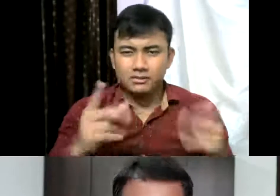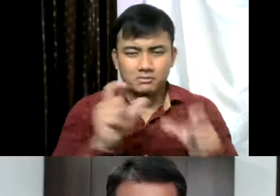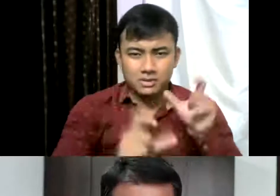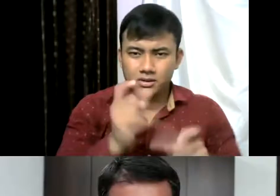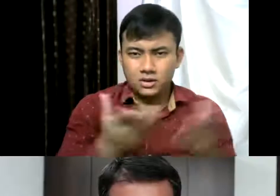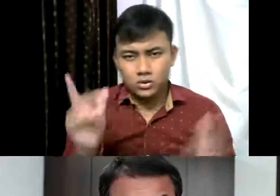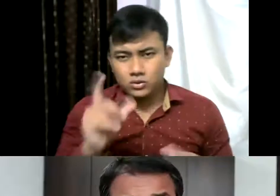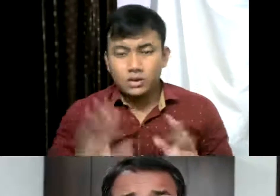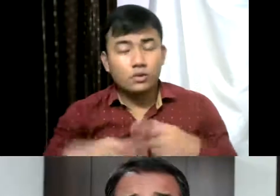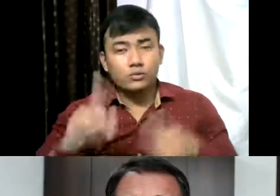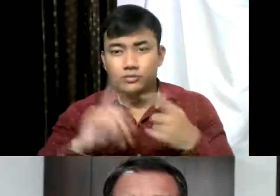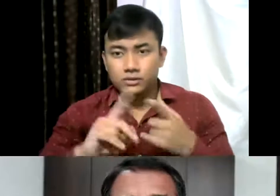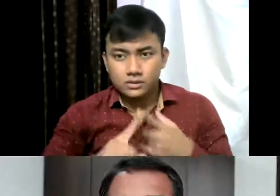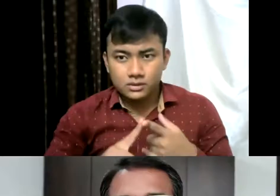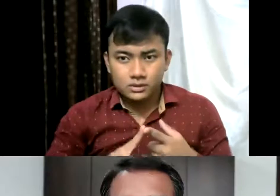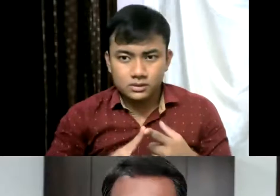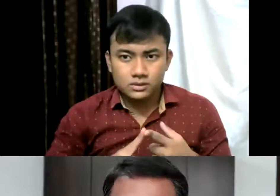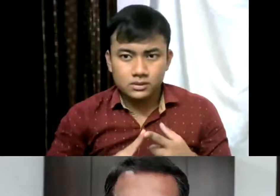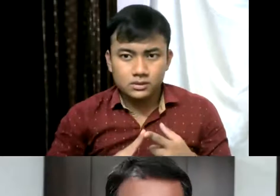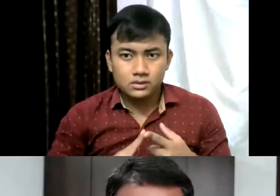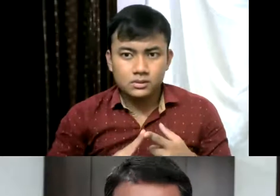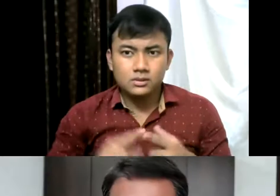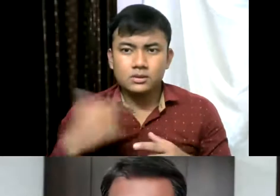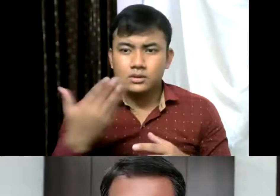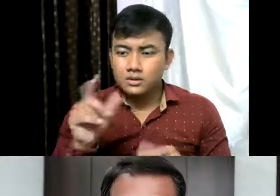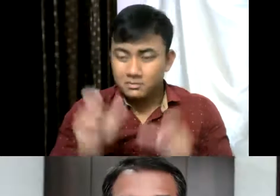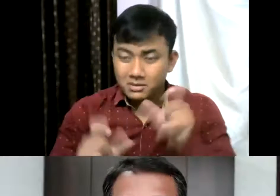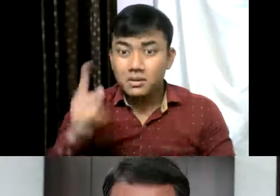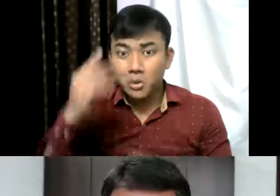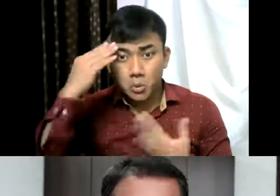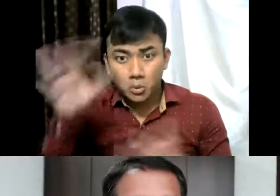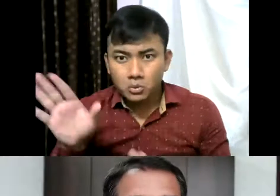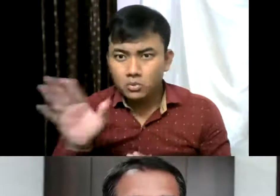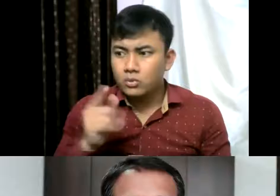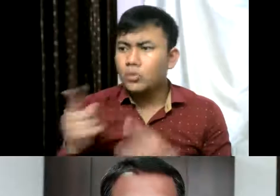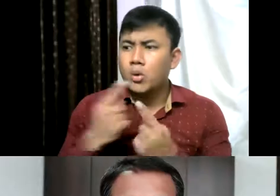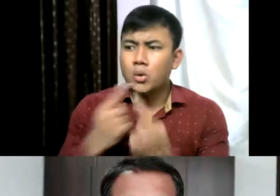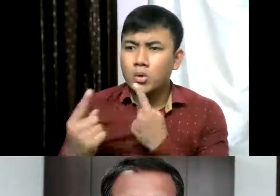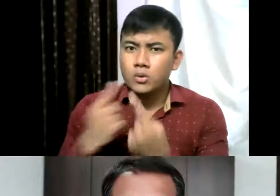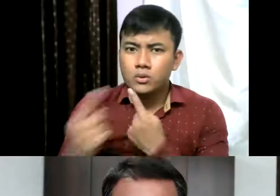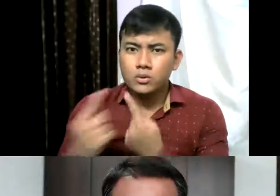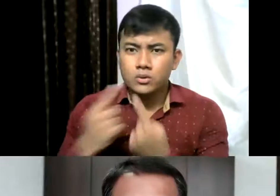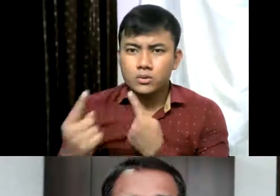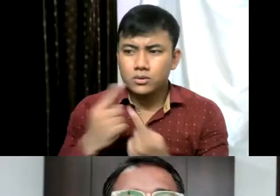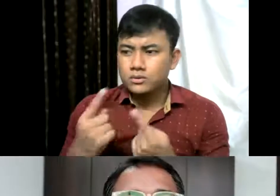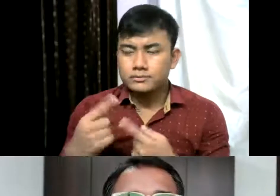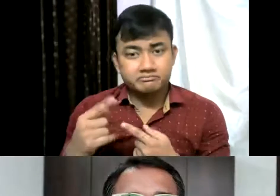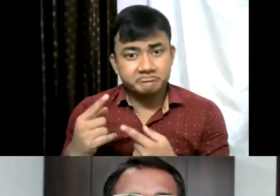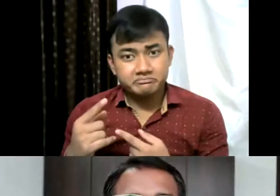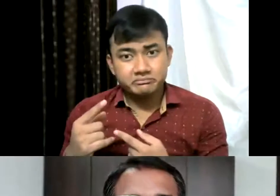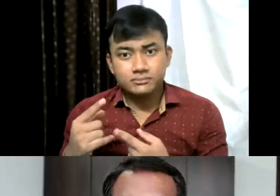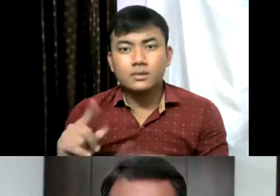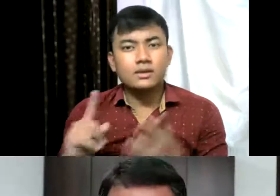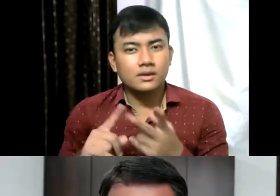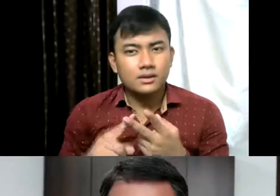So number one, the intimacy of talking to strangers saw a huge upward trend. And number two